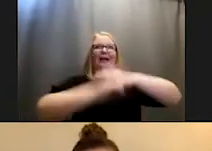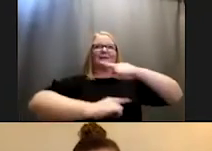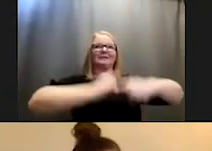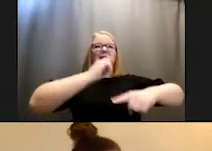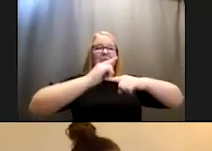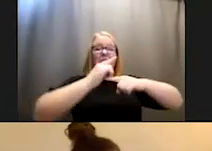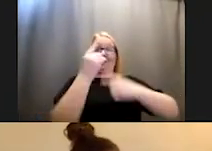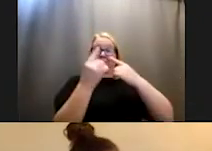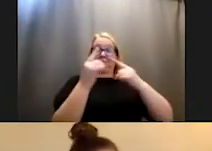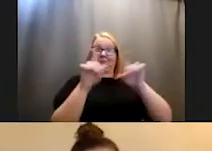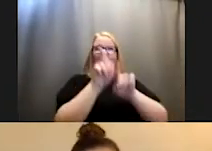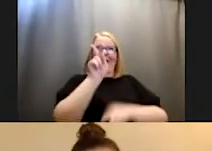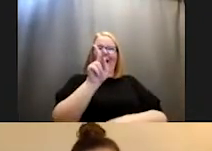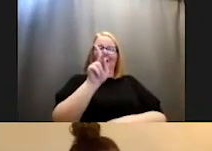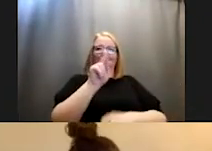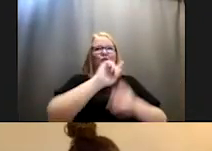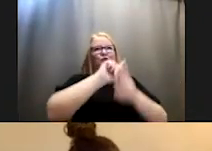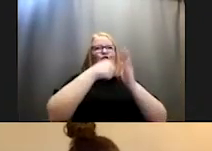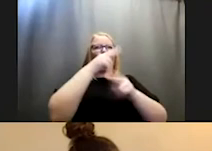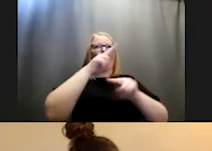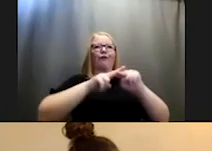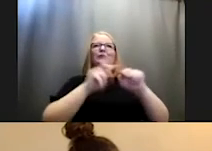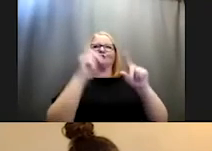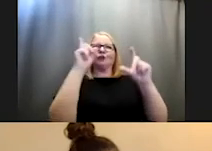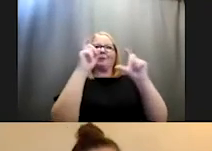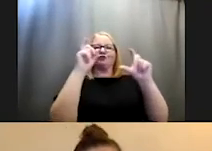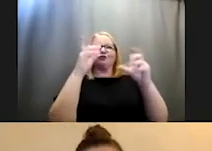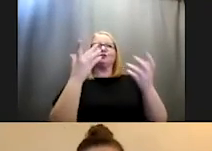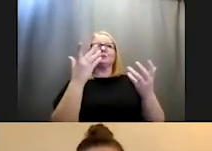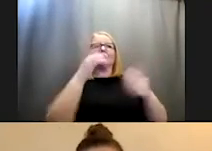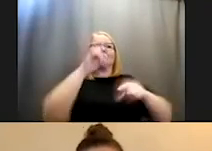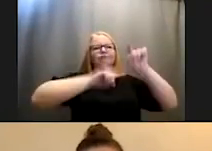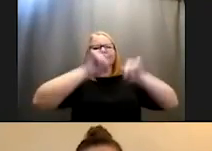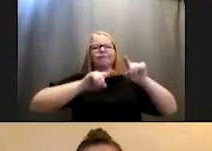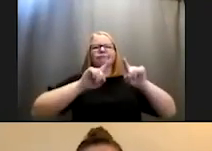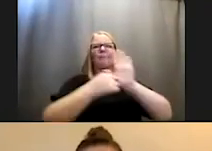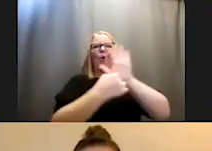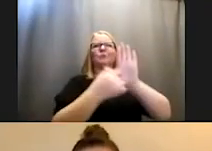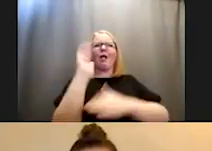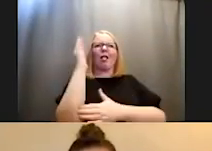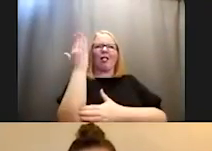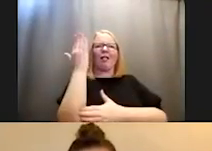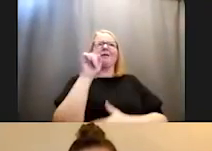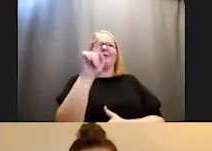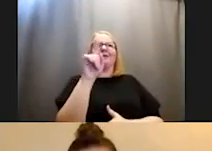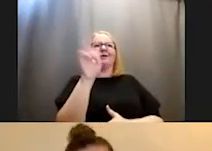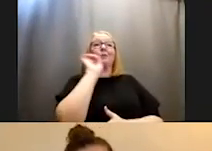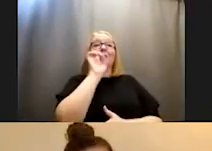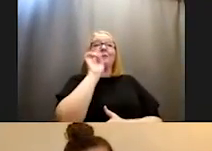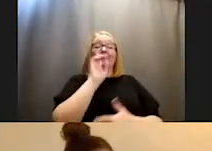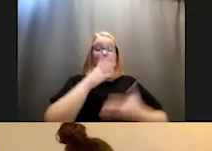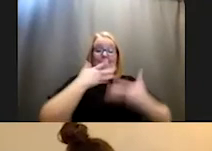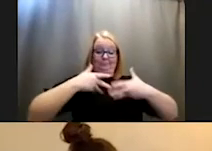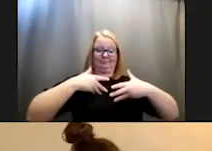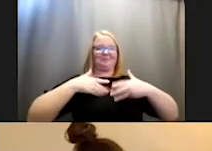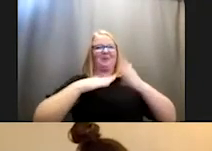French images, and the image on the left is from major models from 1962. And all of these models are wearing Mary Quant